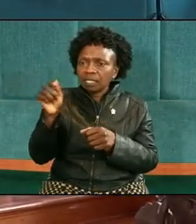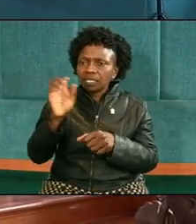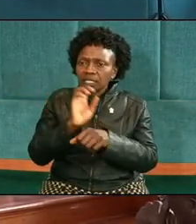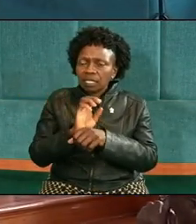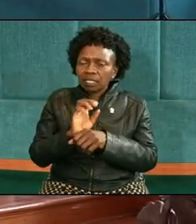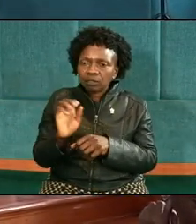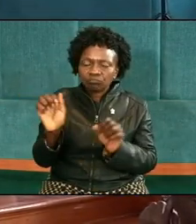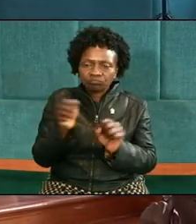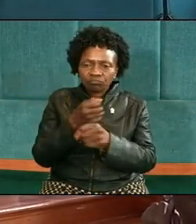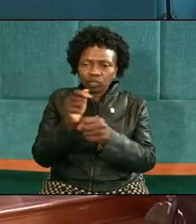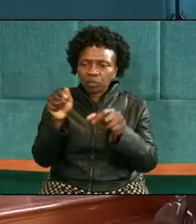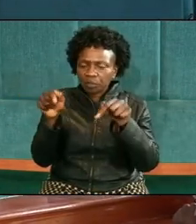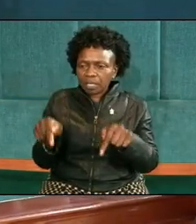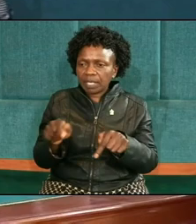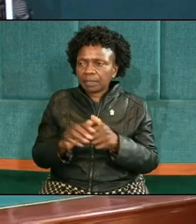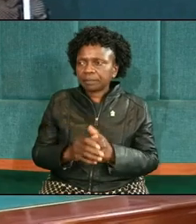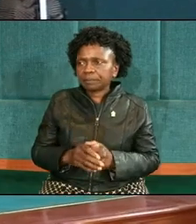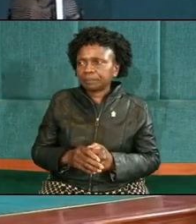me?